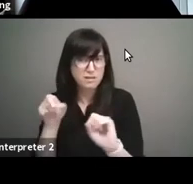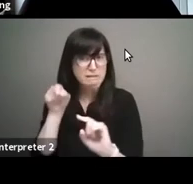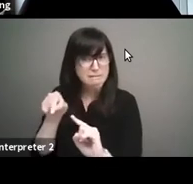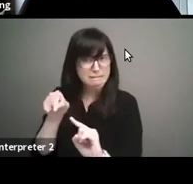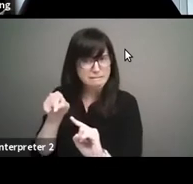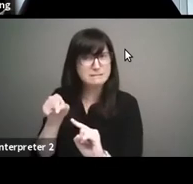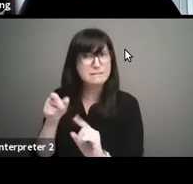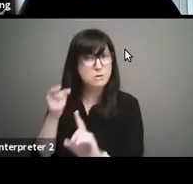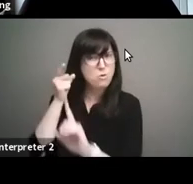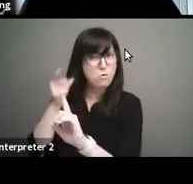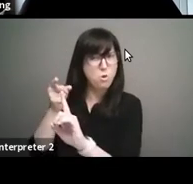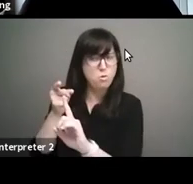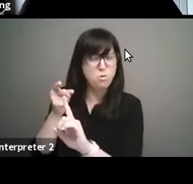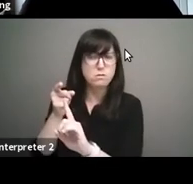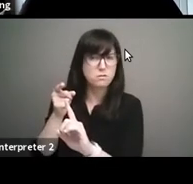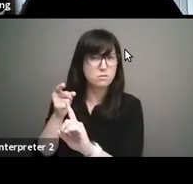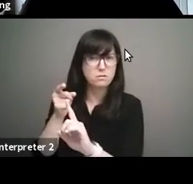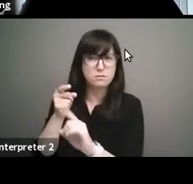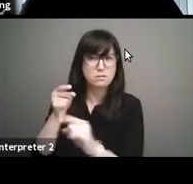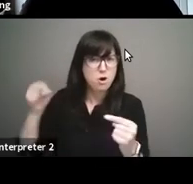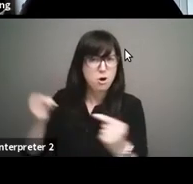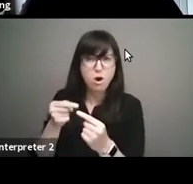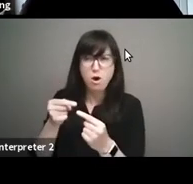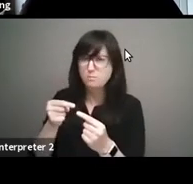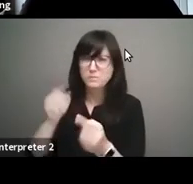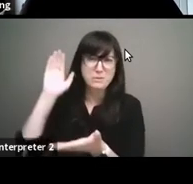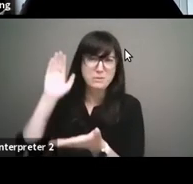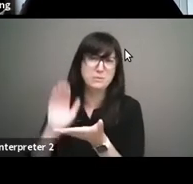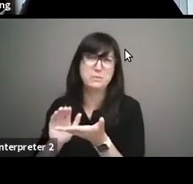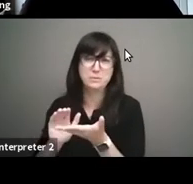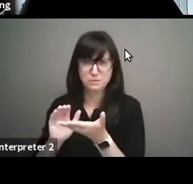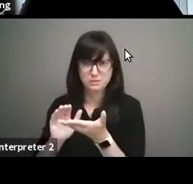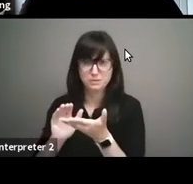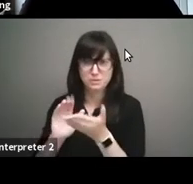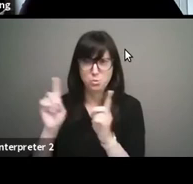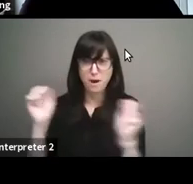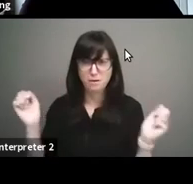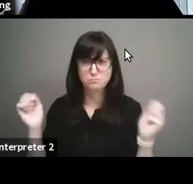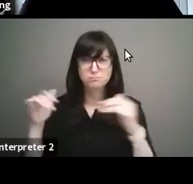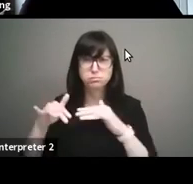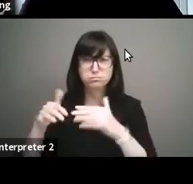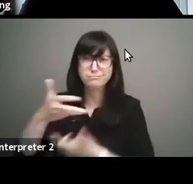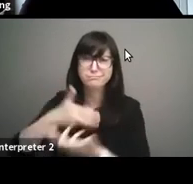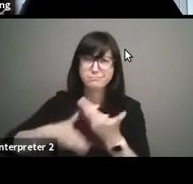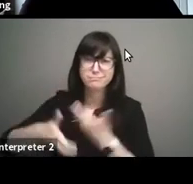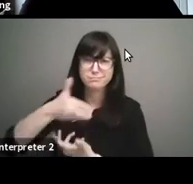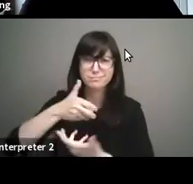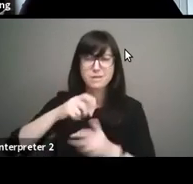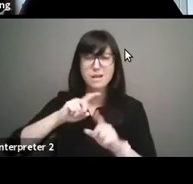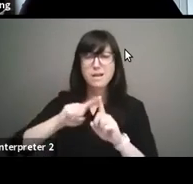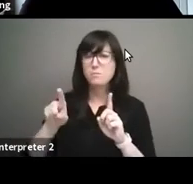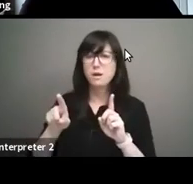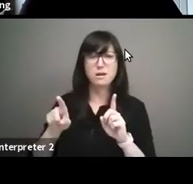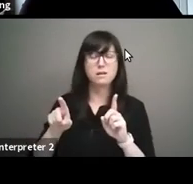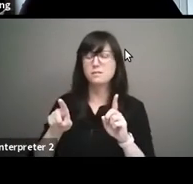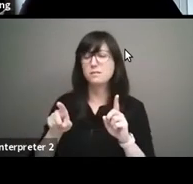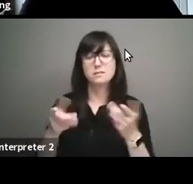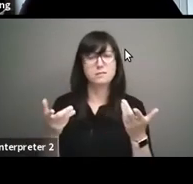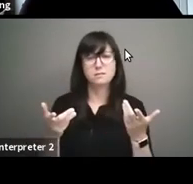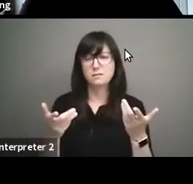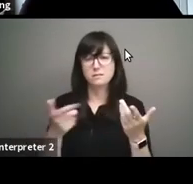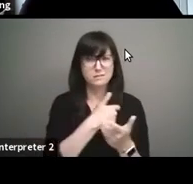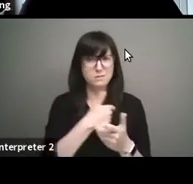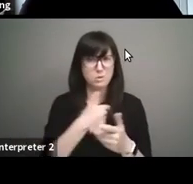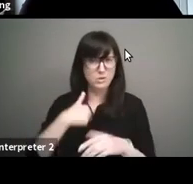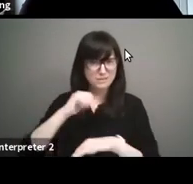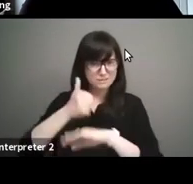have as less harm as possible in the spaces that we gather in, but it's the reality is that we can't actually create like a